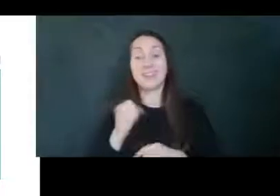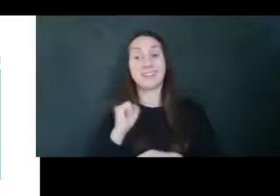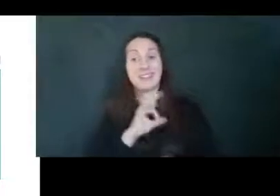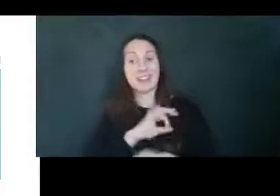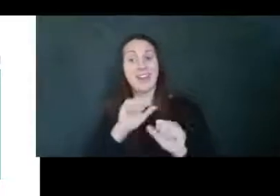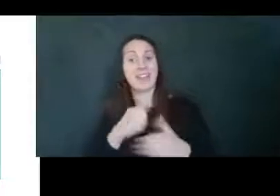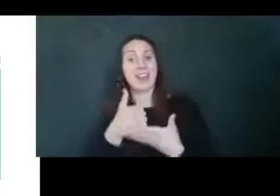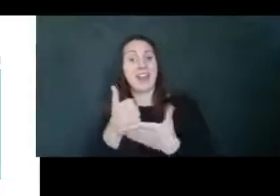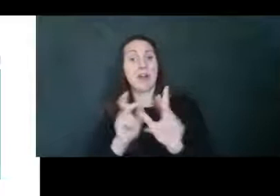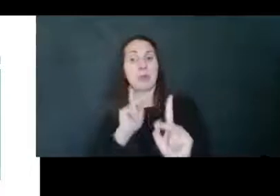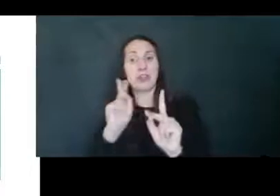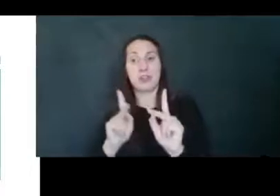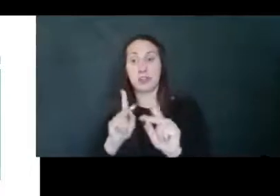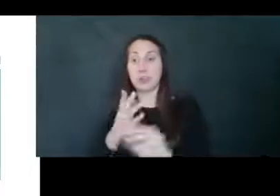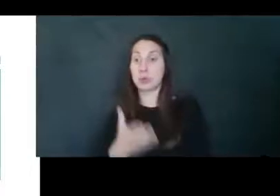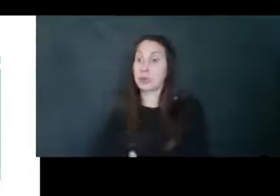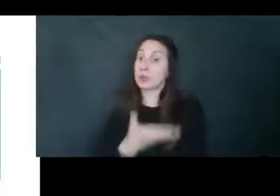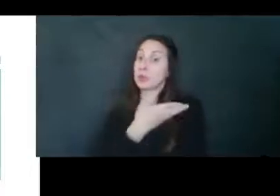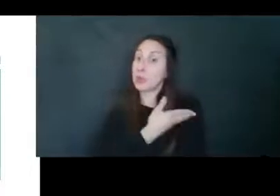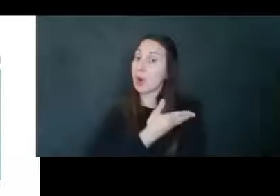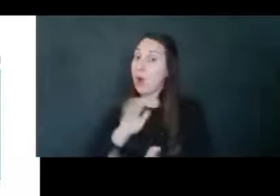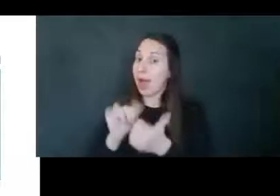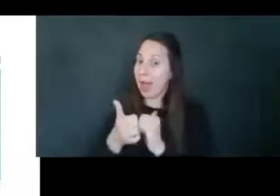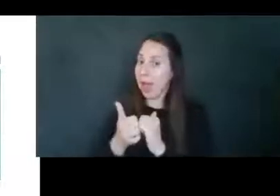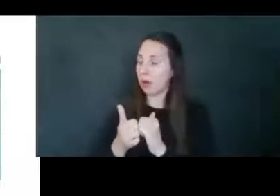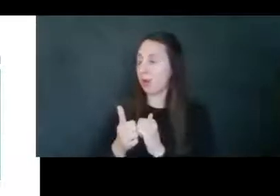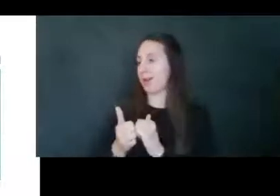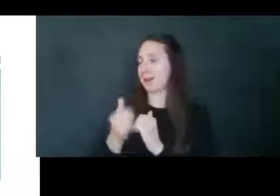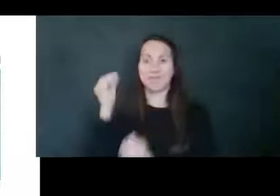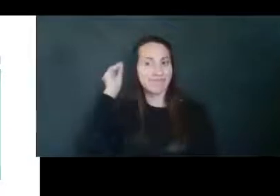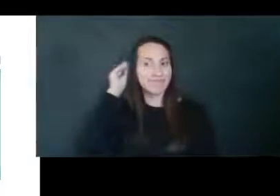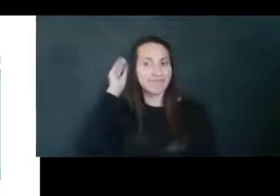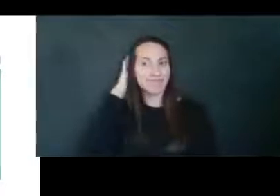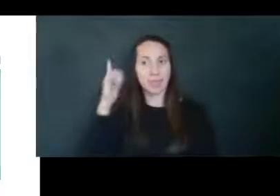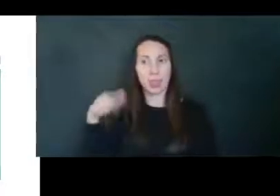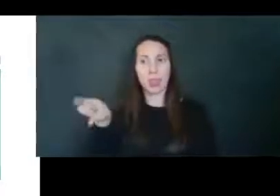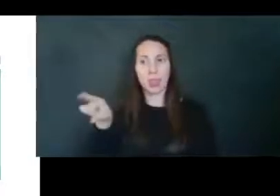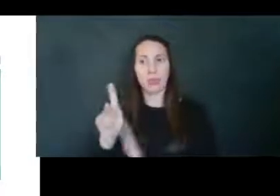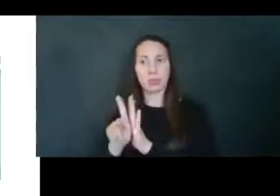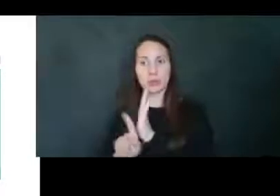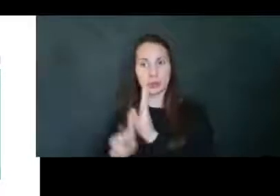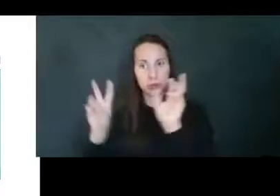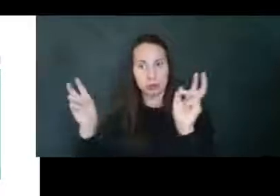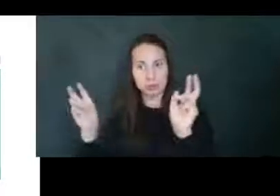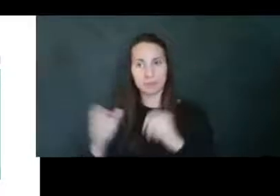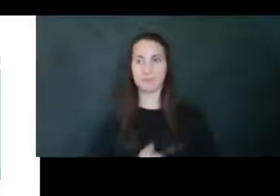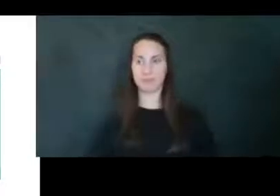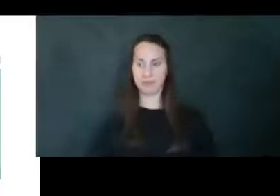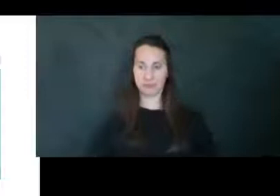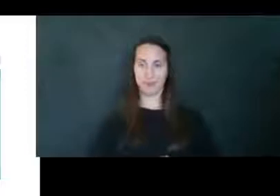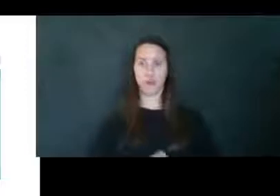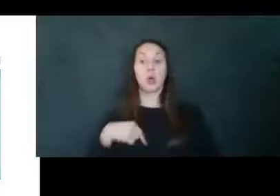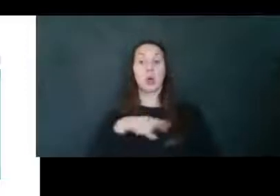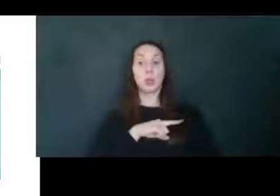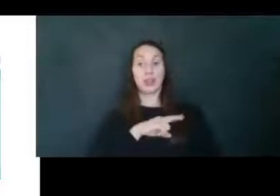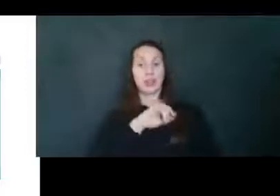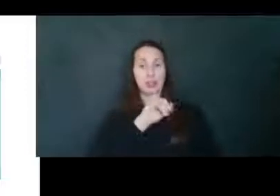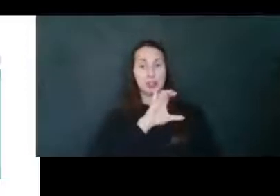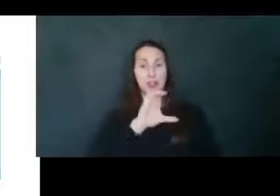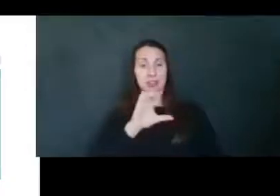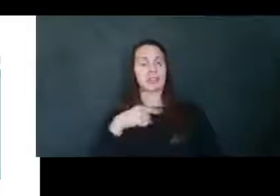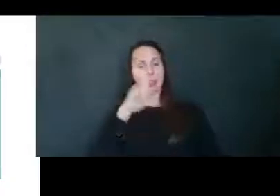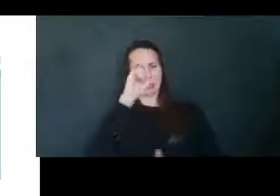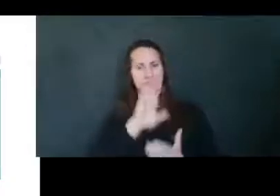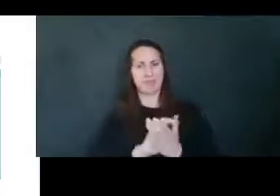these principles." So we're really saying, we at the JCC believe that people are